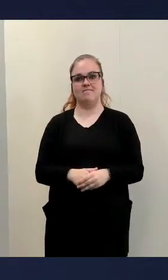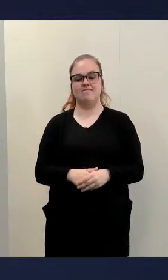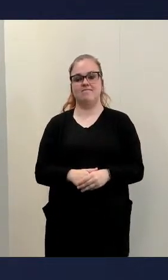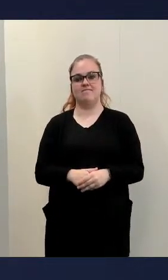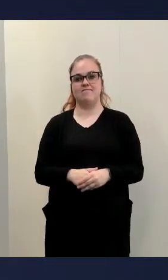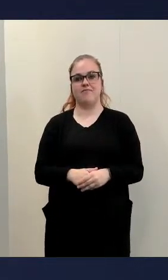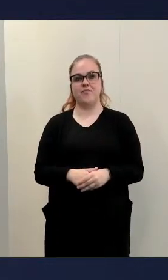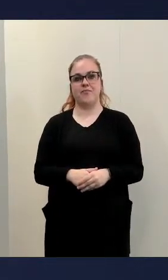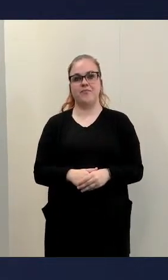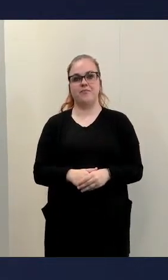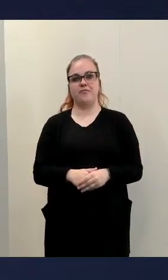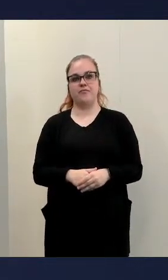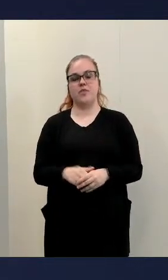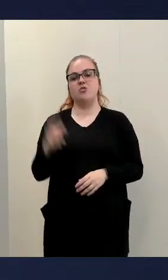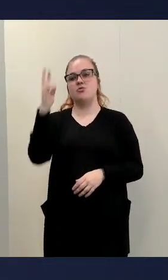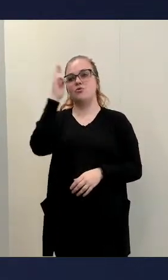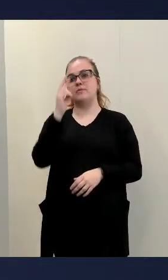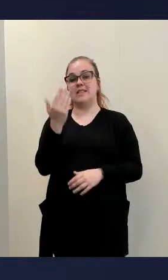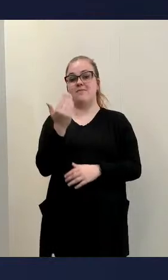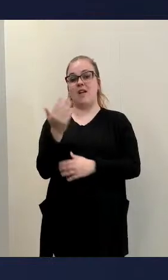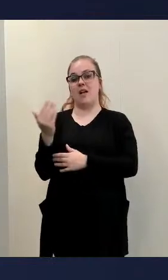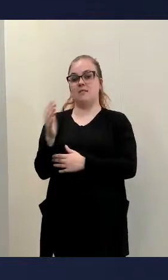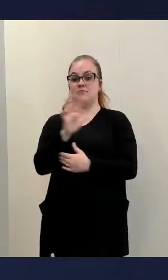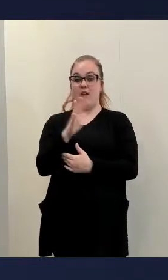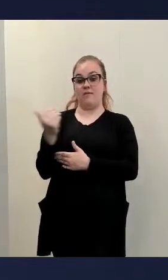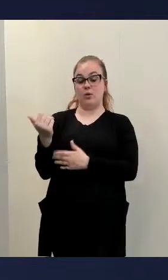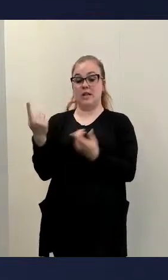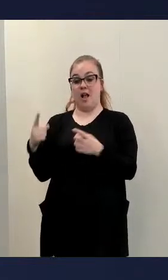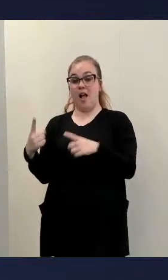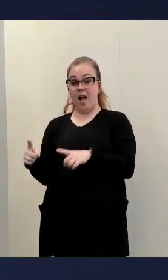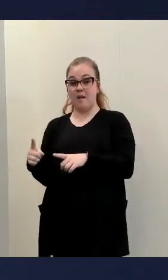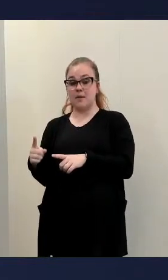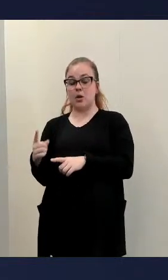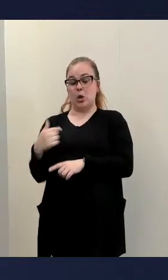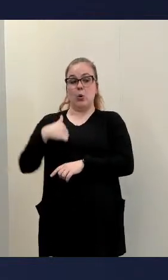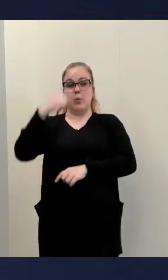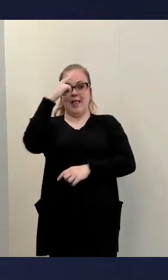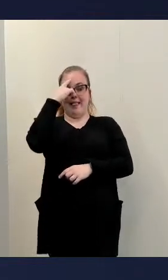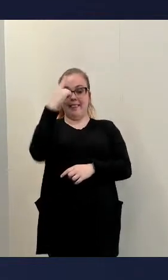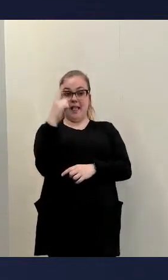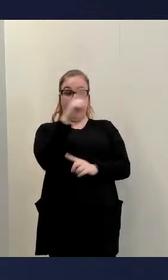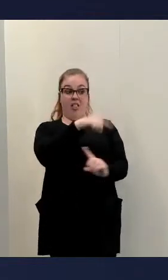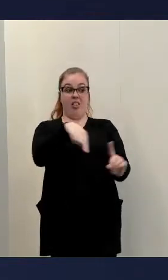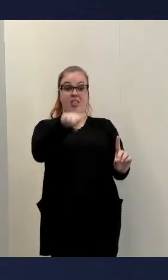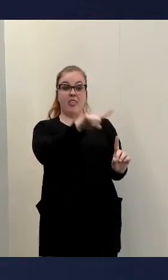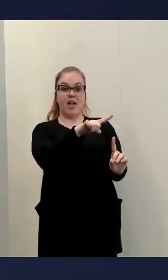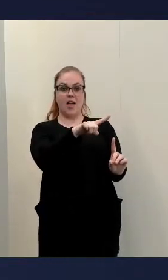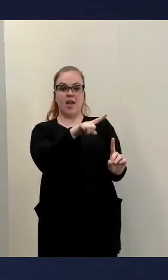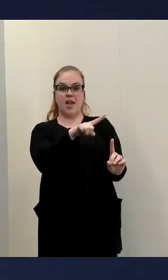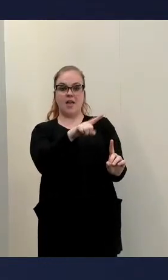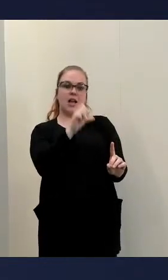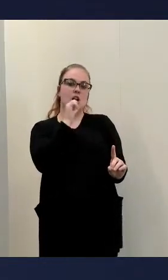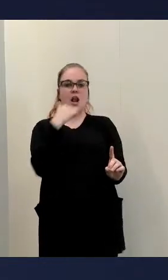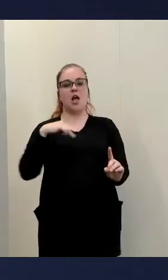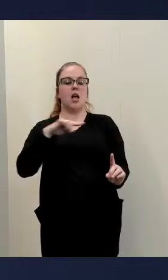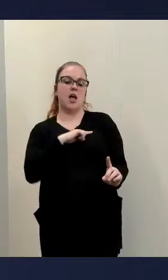The reason why 514 was possible was because we think they are not